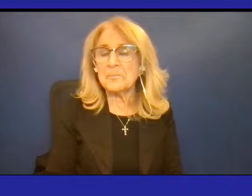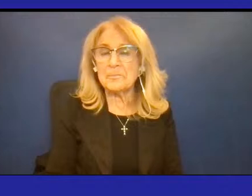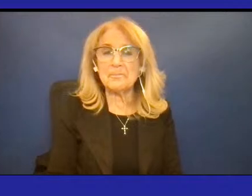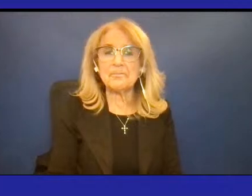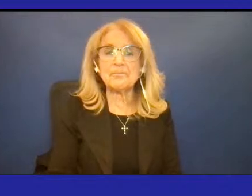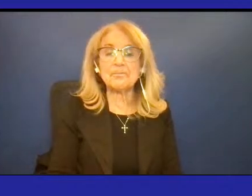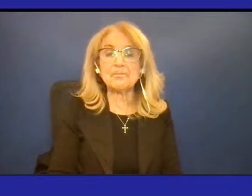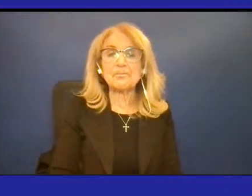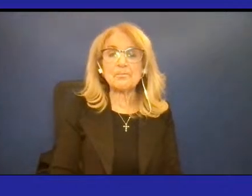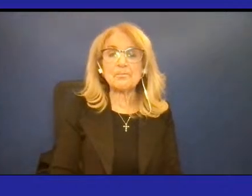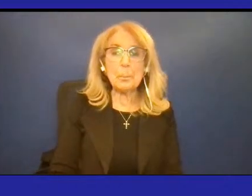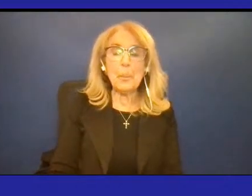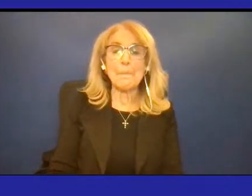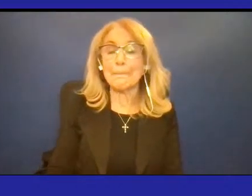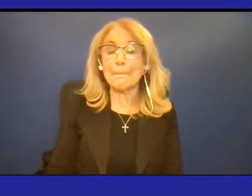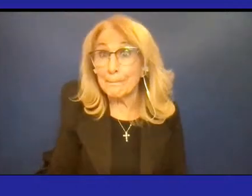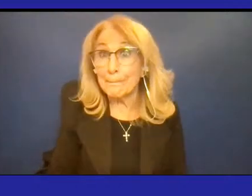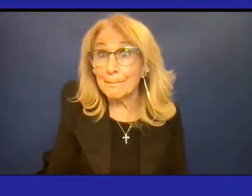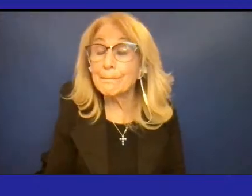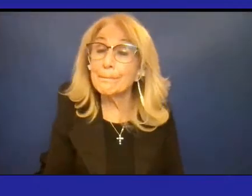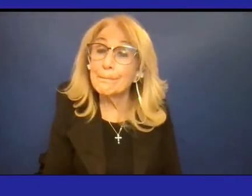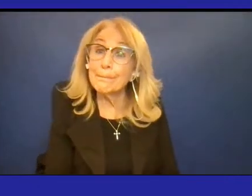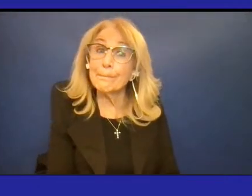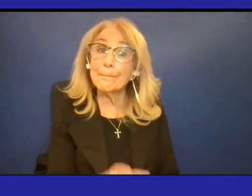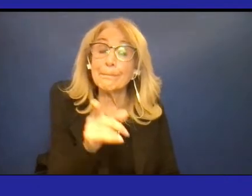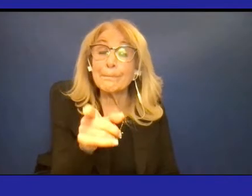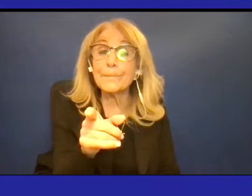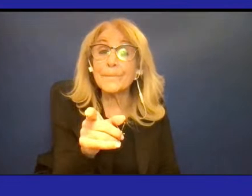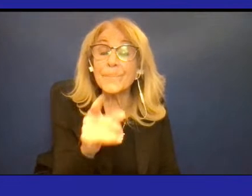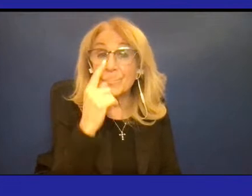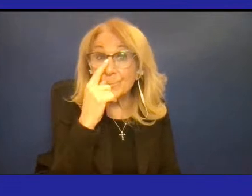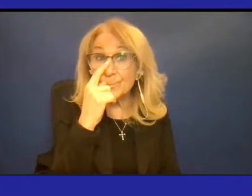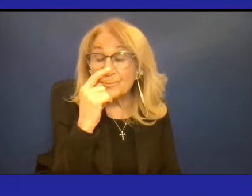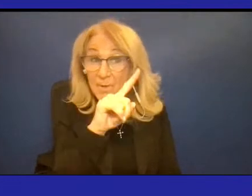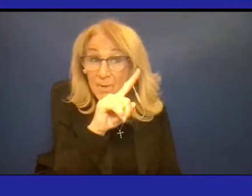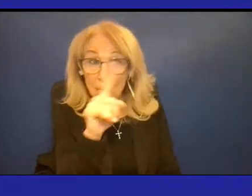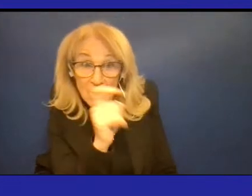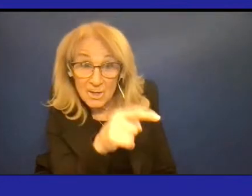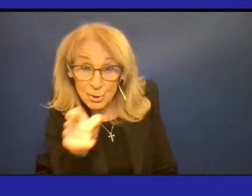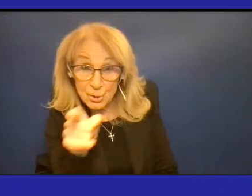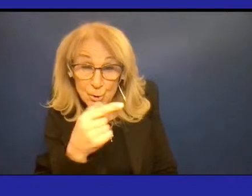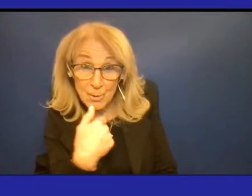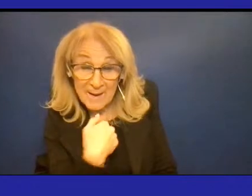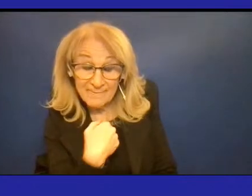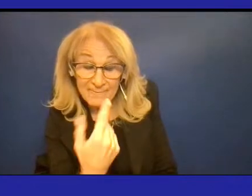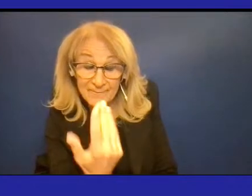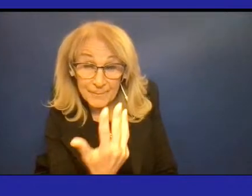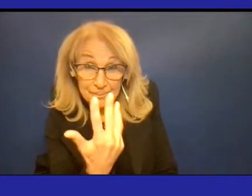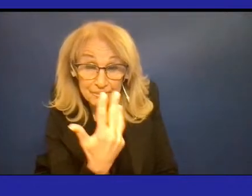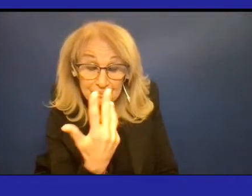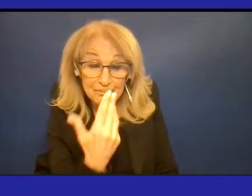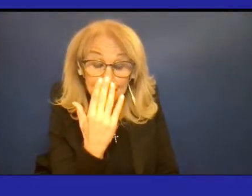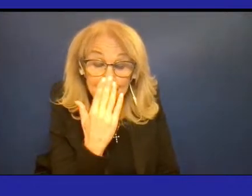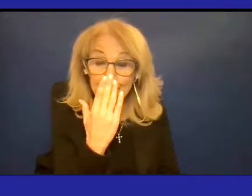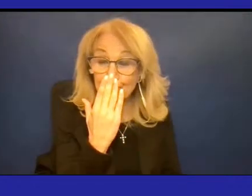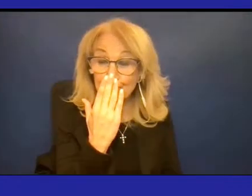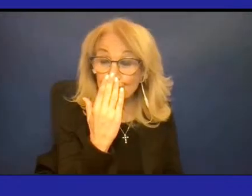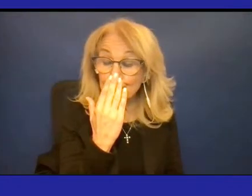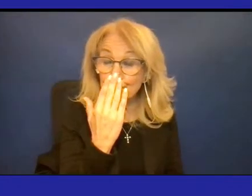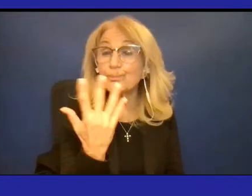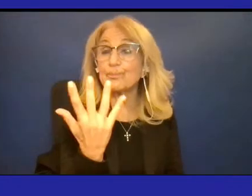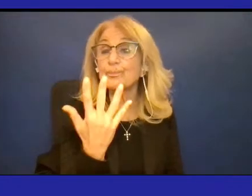Sure. Do you have a question? On that, is it just sort of you have a can't think of a word,